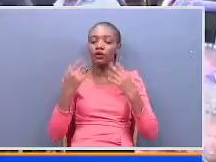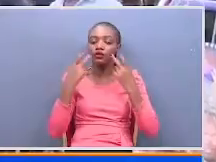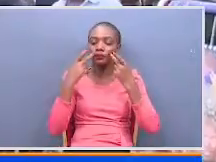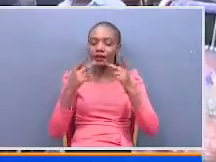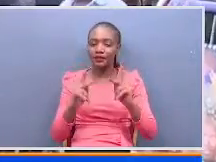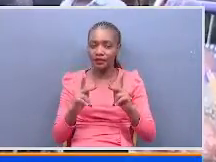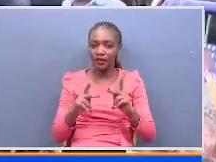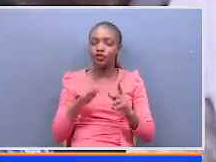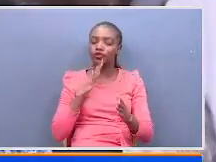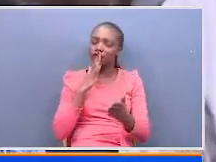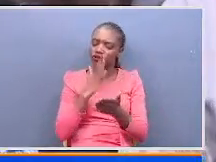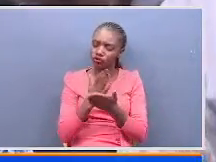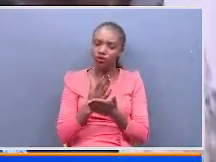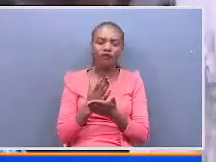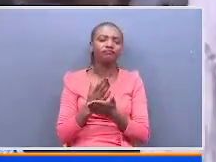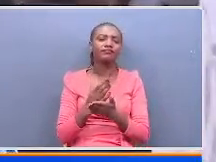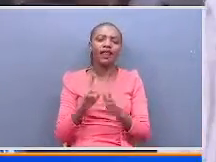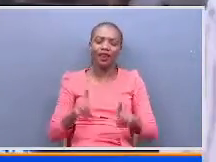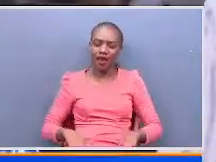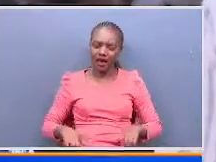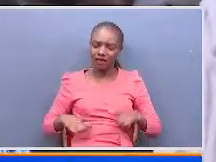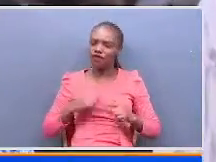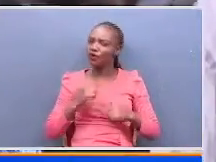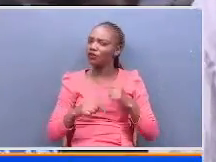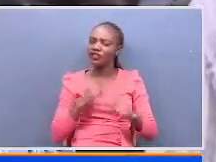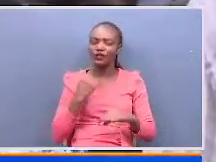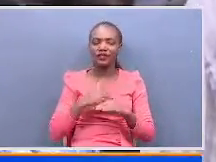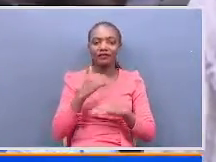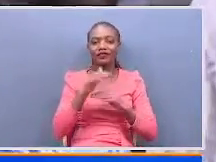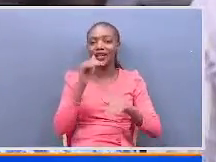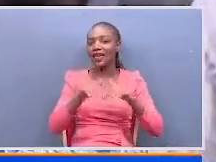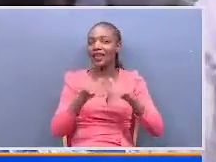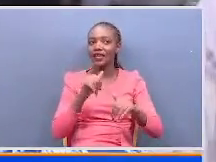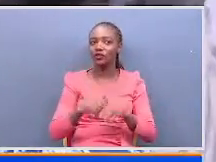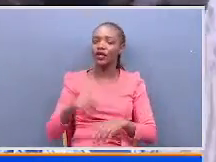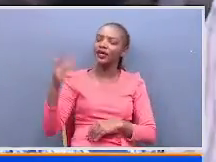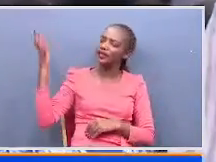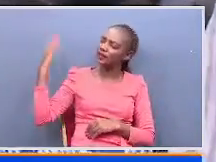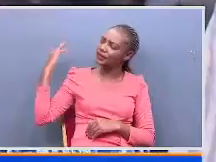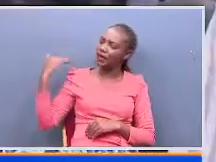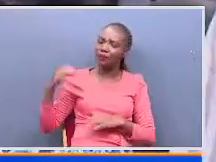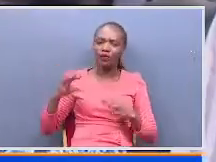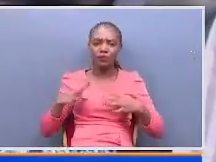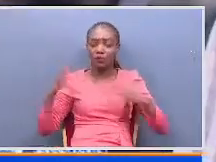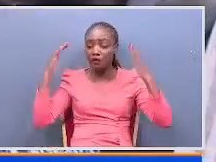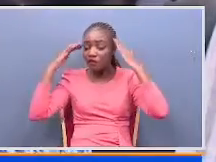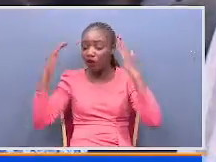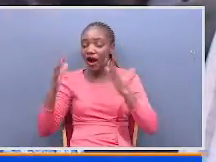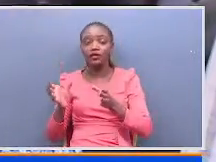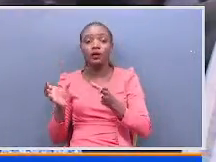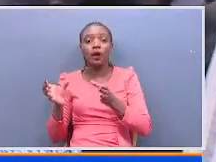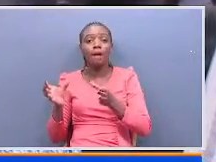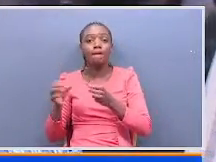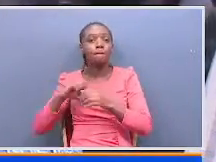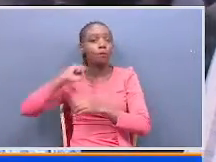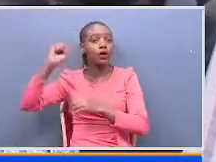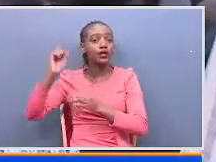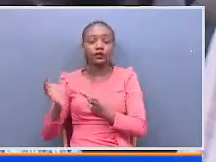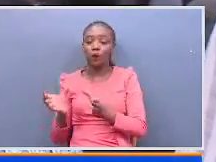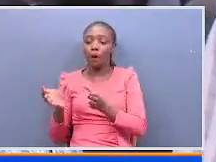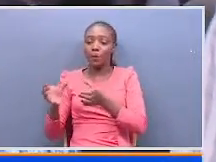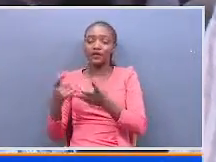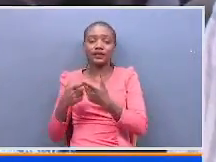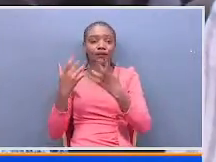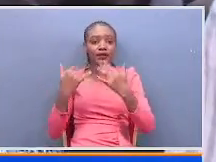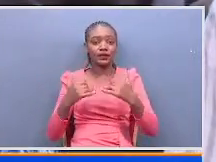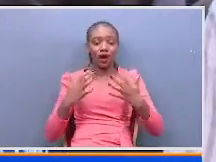actually kuna life after election. Zamani hapo kidogo, watu walikuwa wanachagua vyama vya kisiasa, lakini kwa wakati huu,